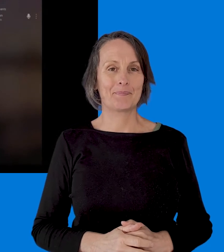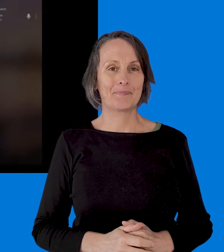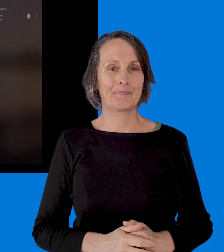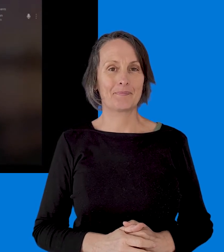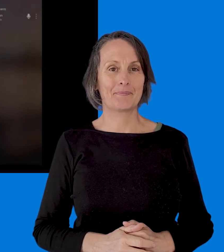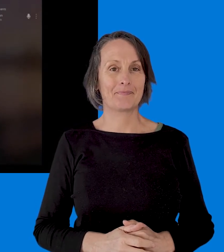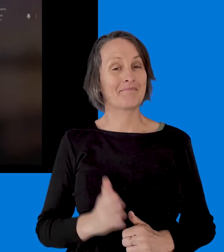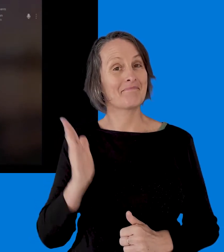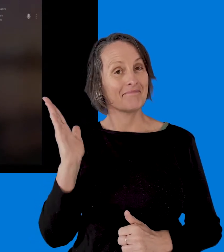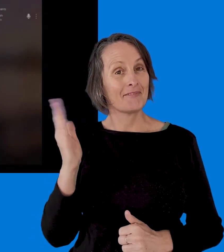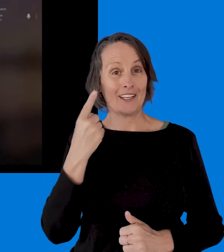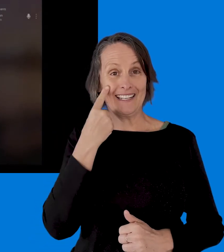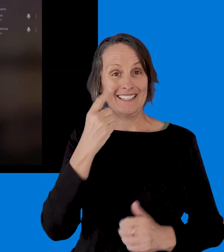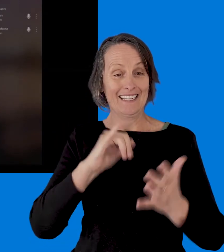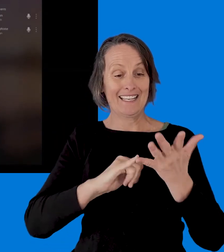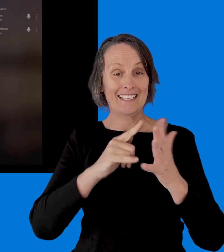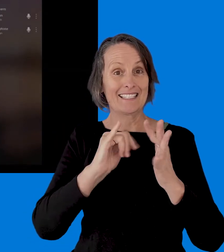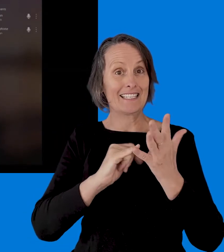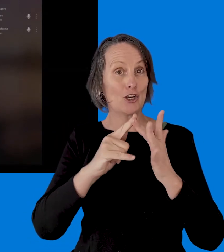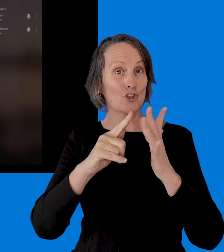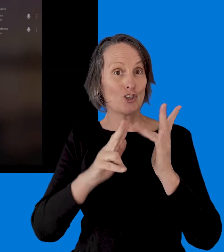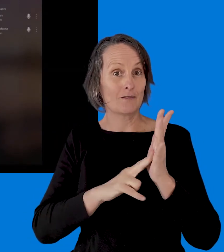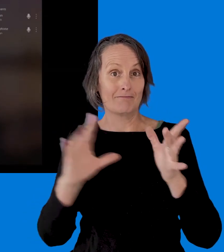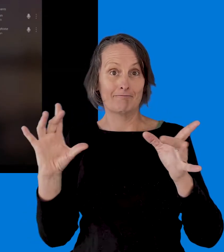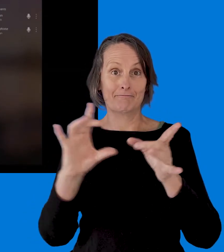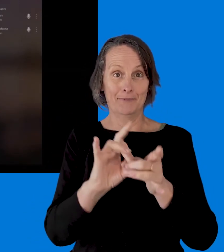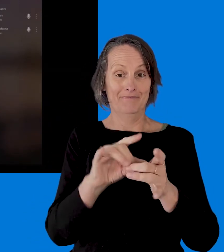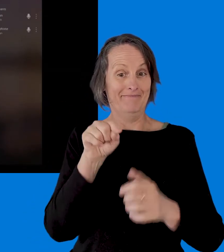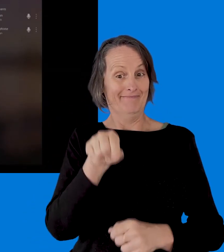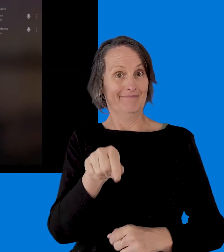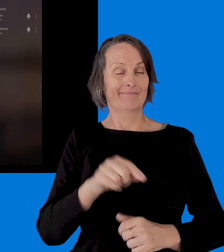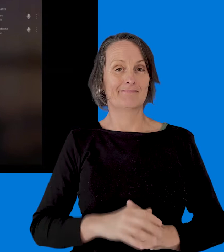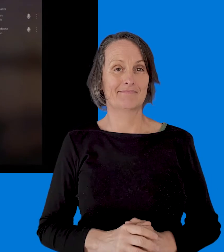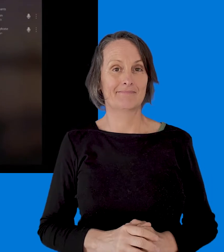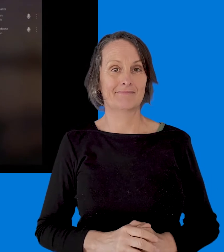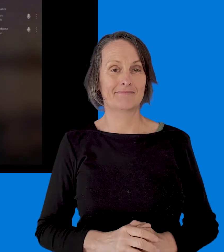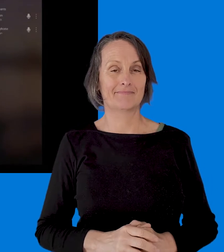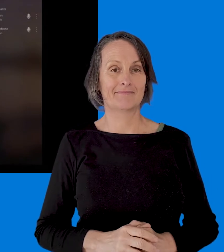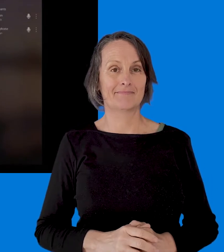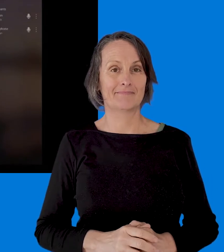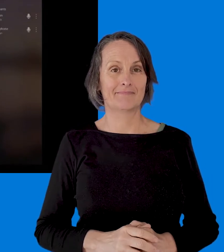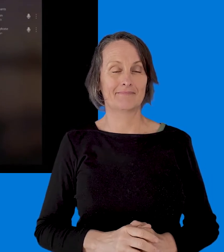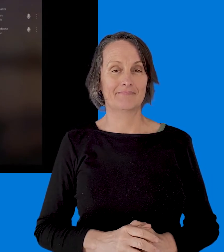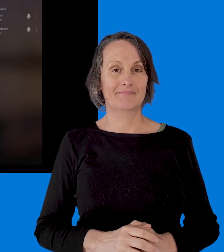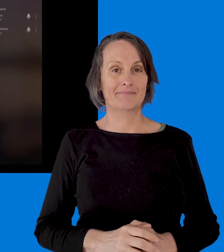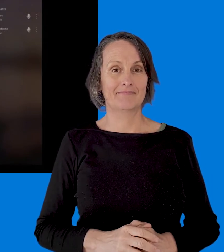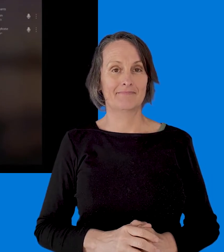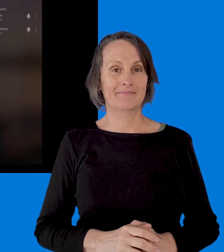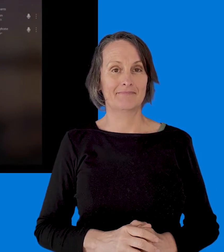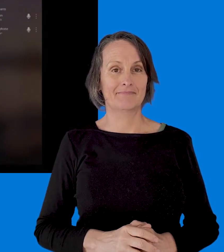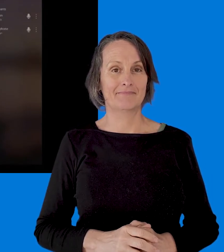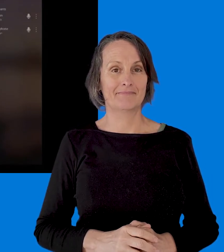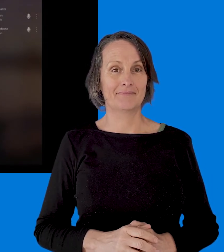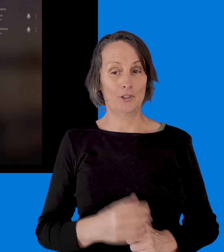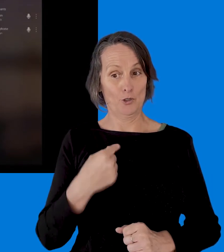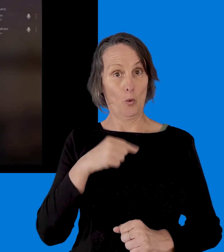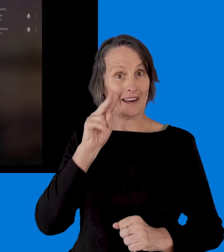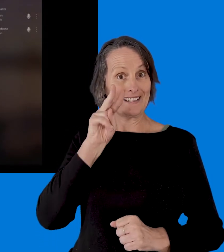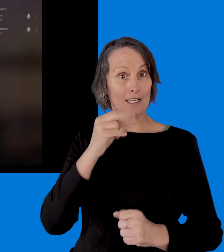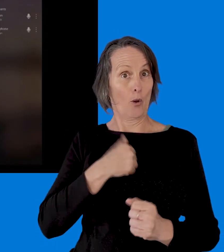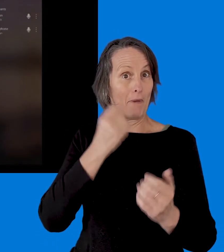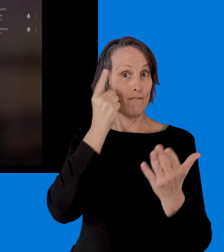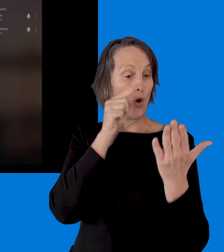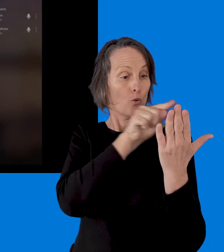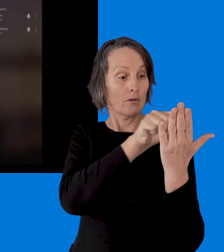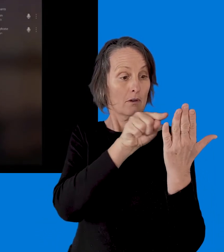phone. And this same session, you'll see that I will phone join there. So Adrian and I are in the call right now.